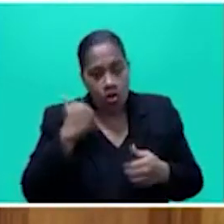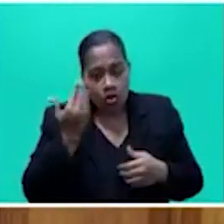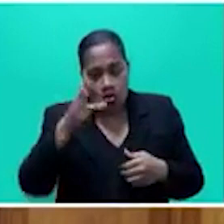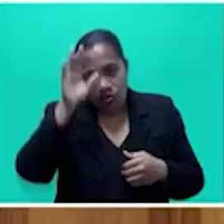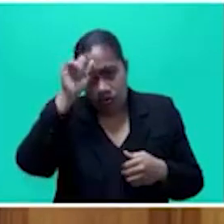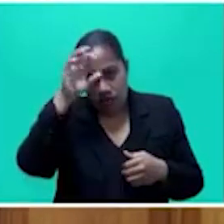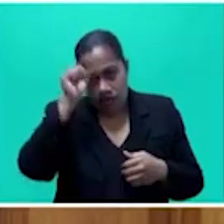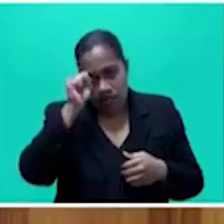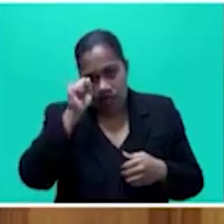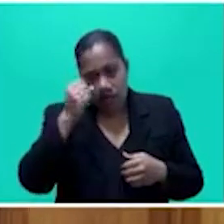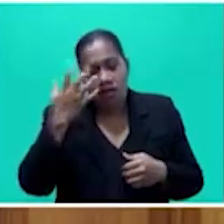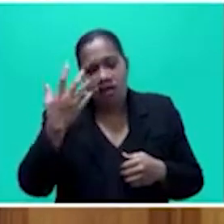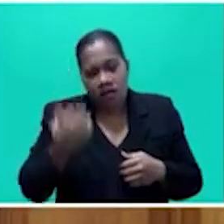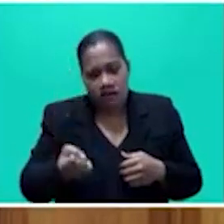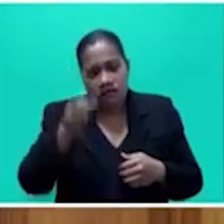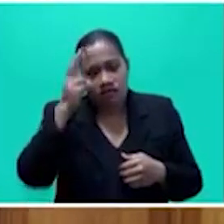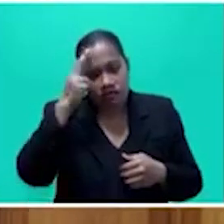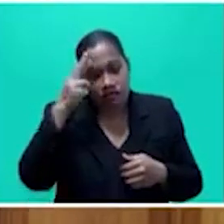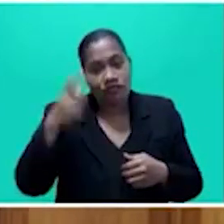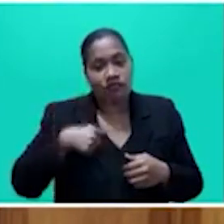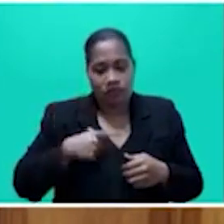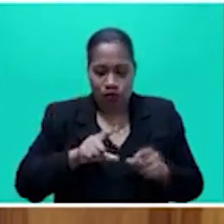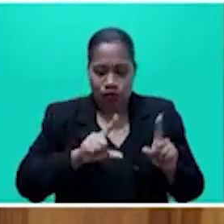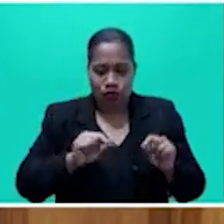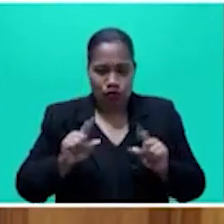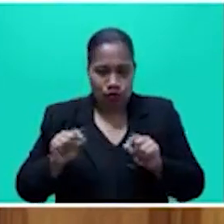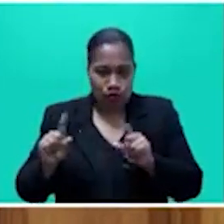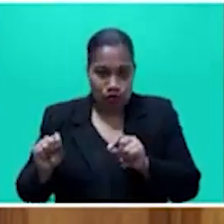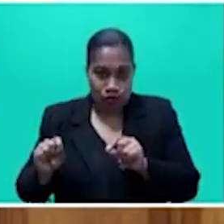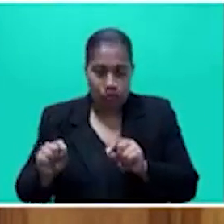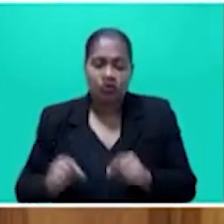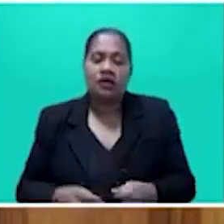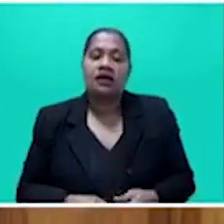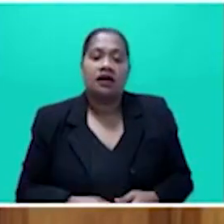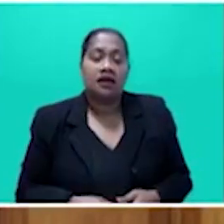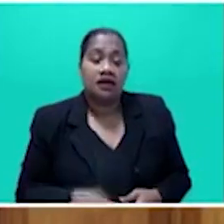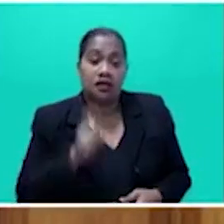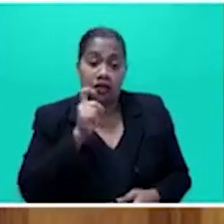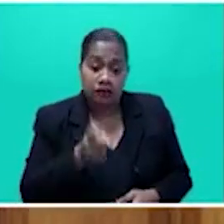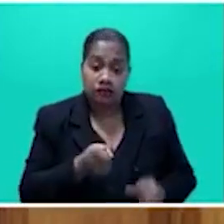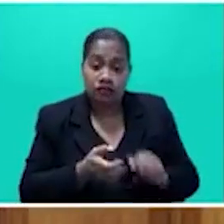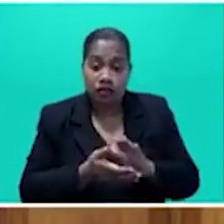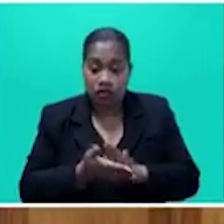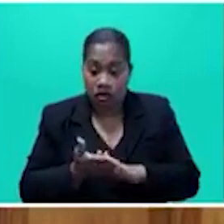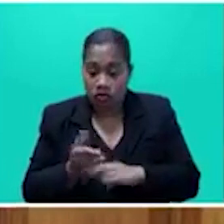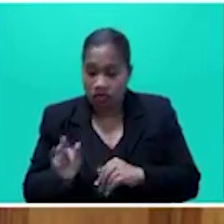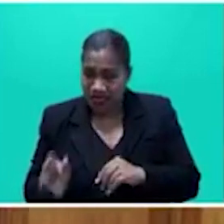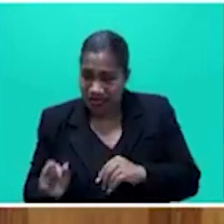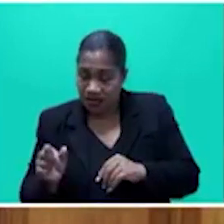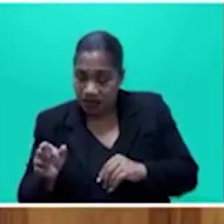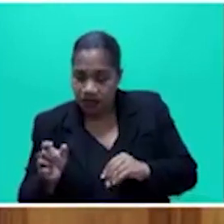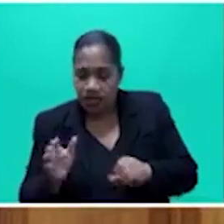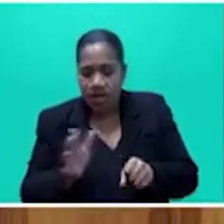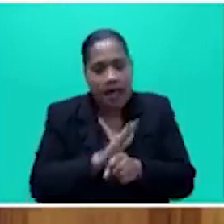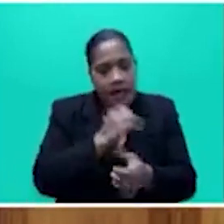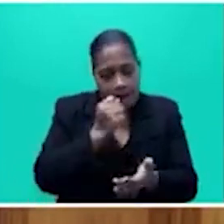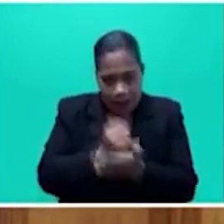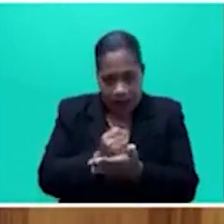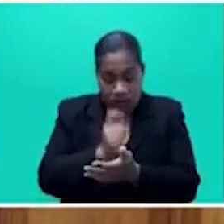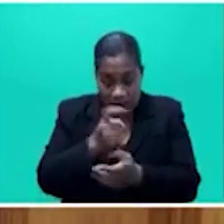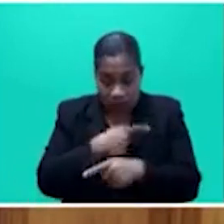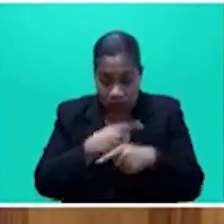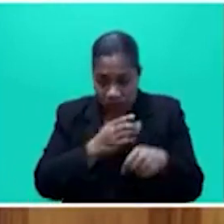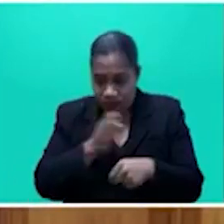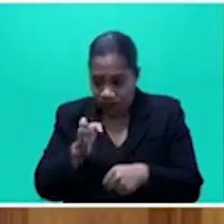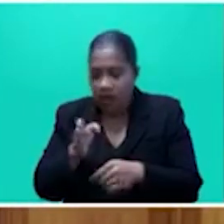that there was a reason for doing this, and that if we're going to go this way, let's make sure that